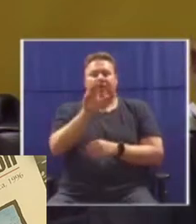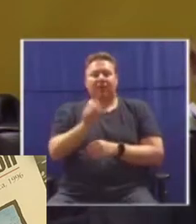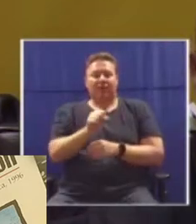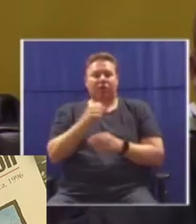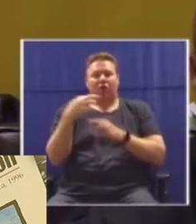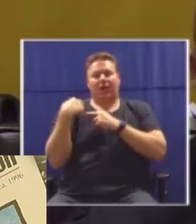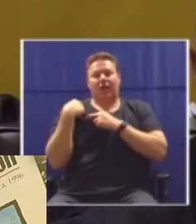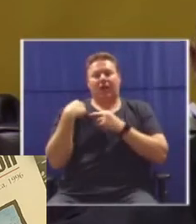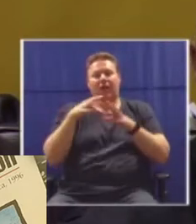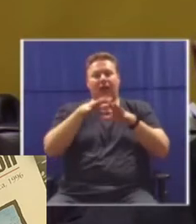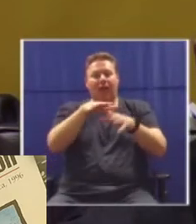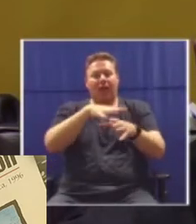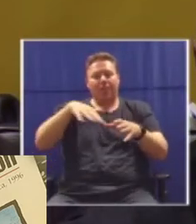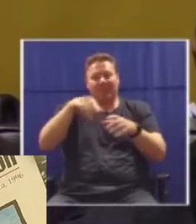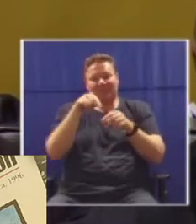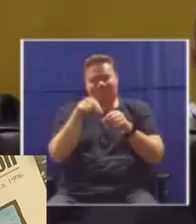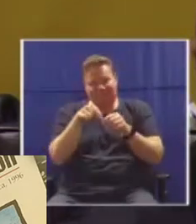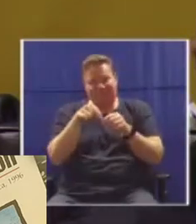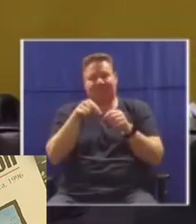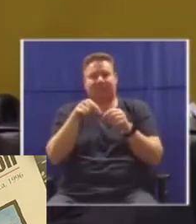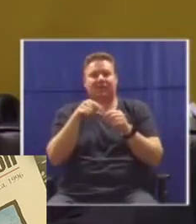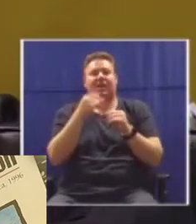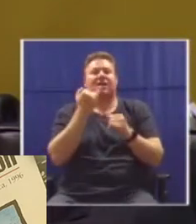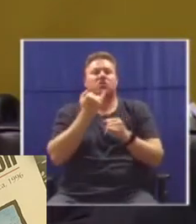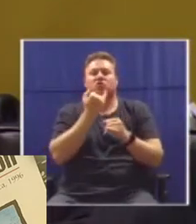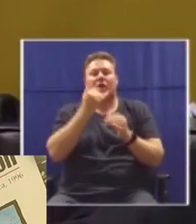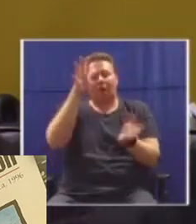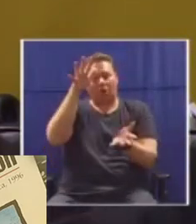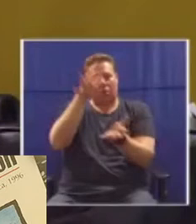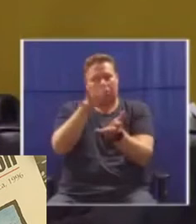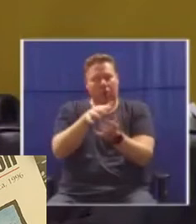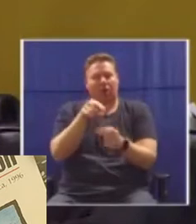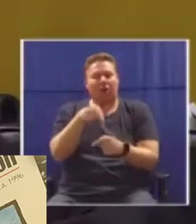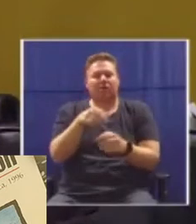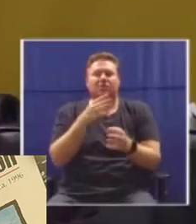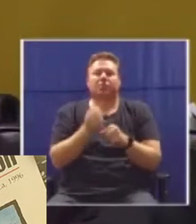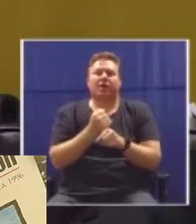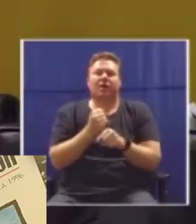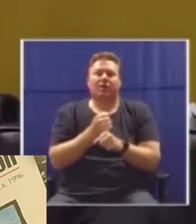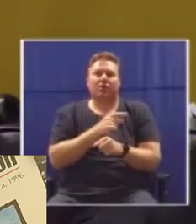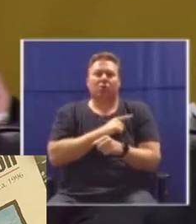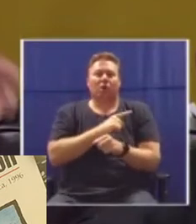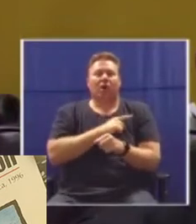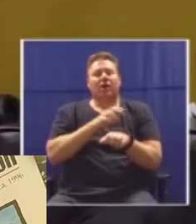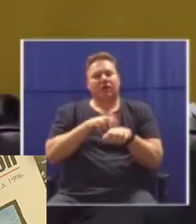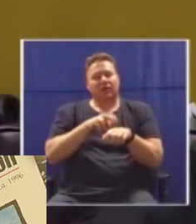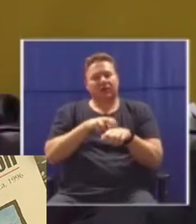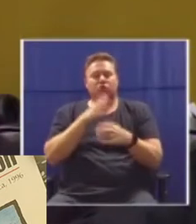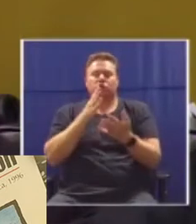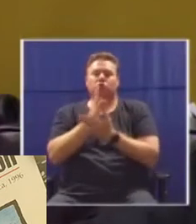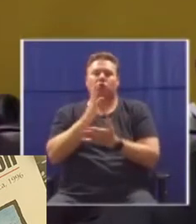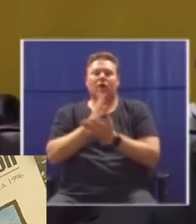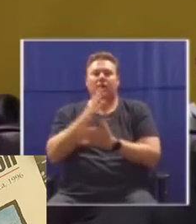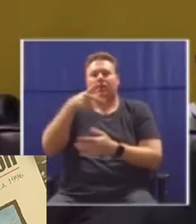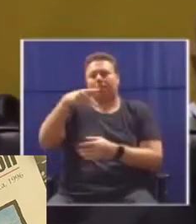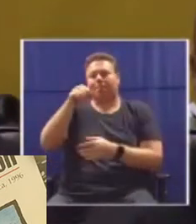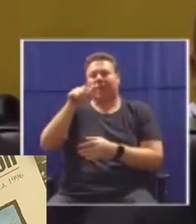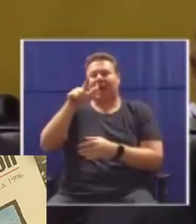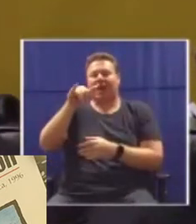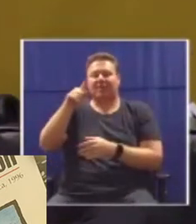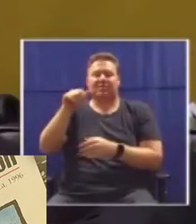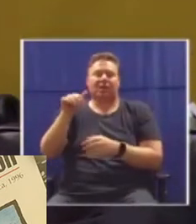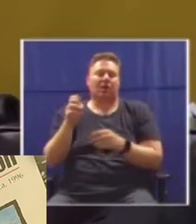Israel until such time Israel respects the rights of Palestinians be agreed to. Voting will